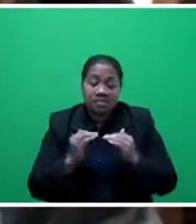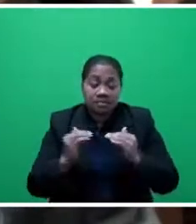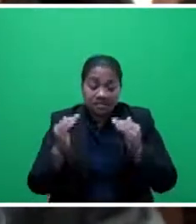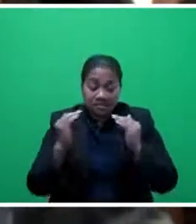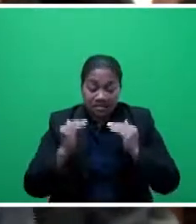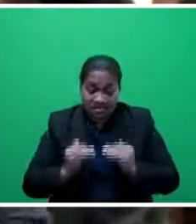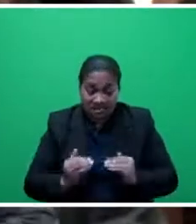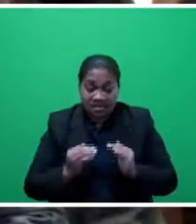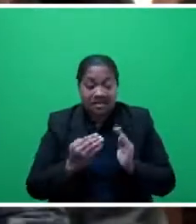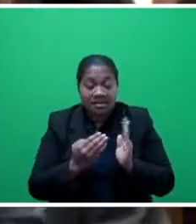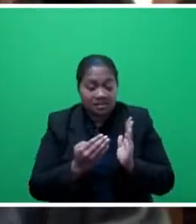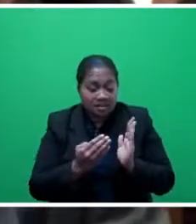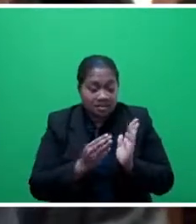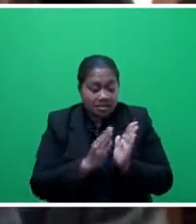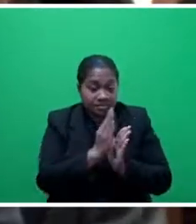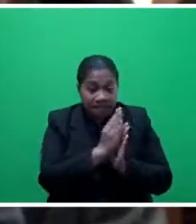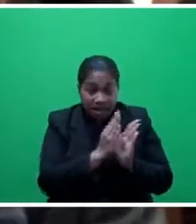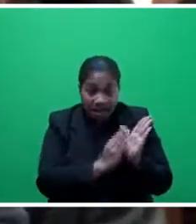the next bill